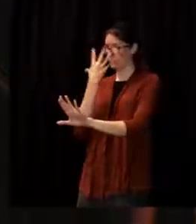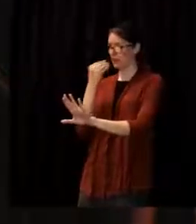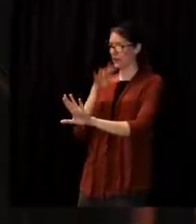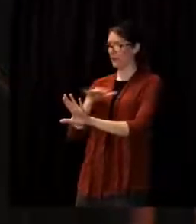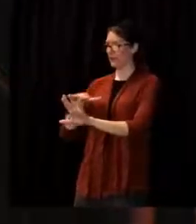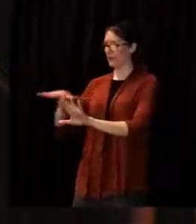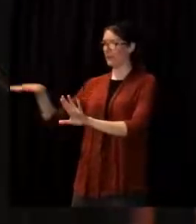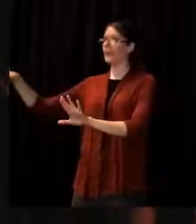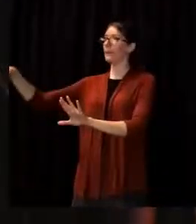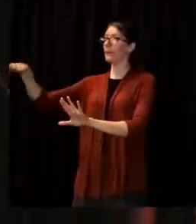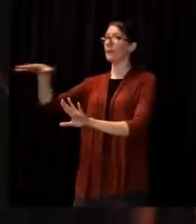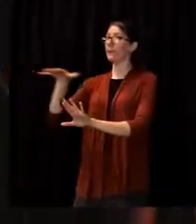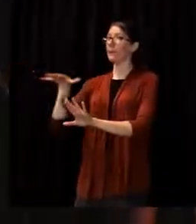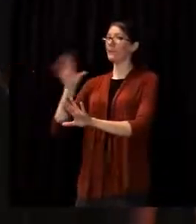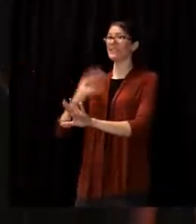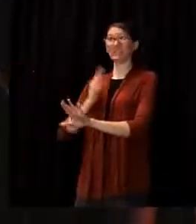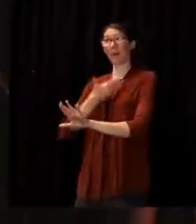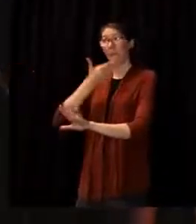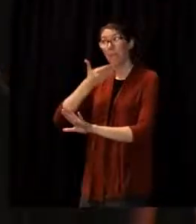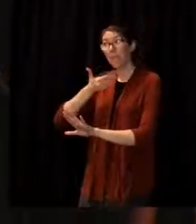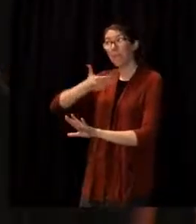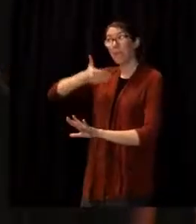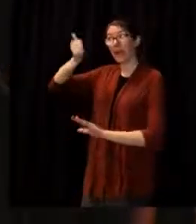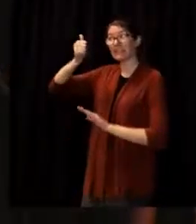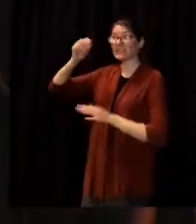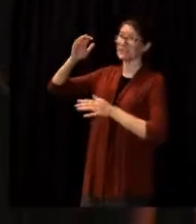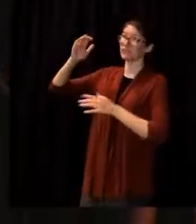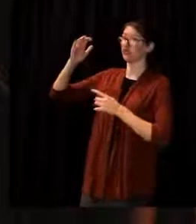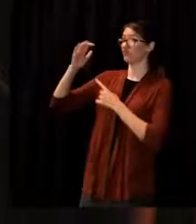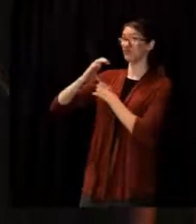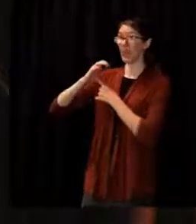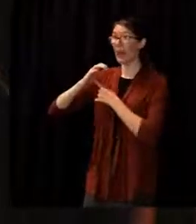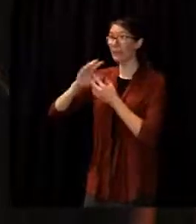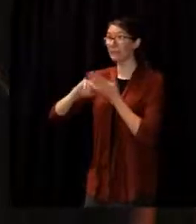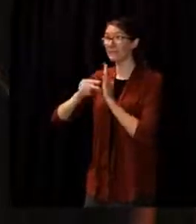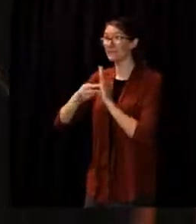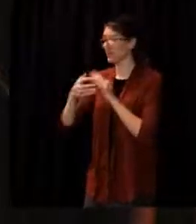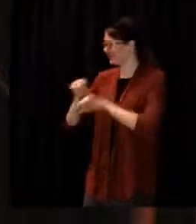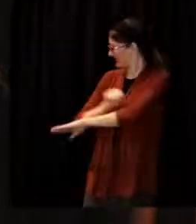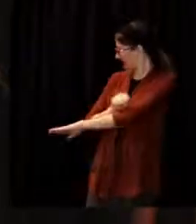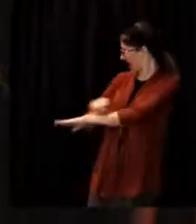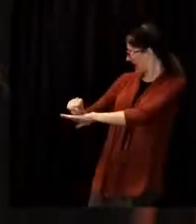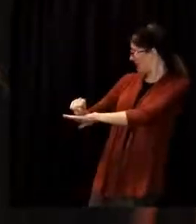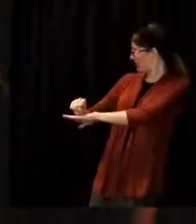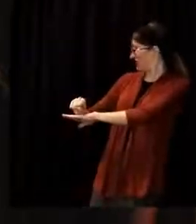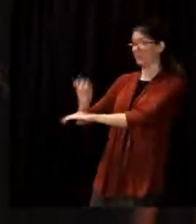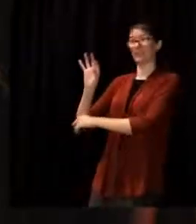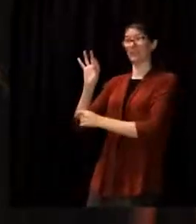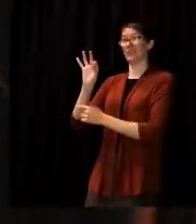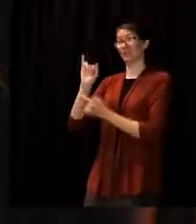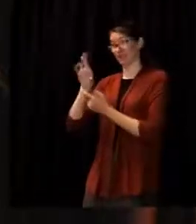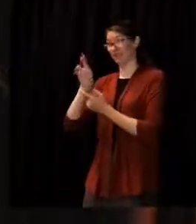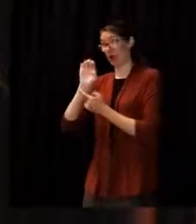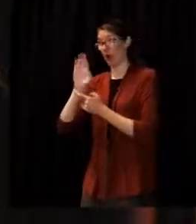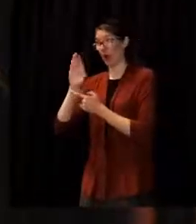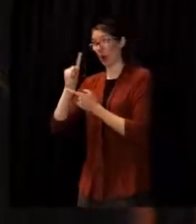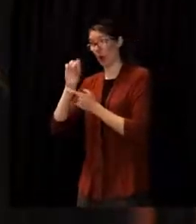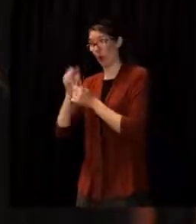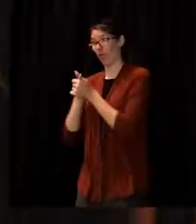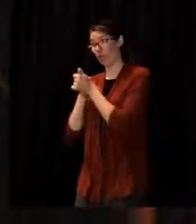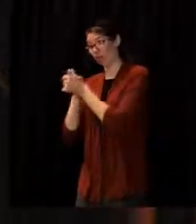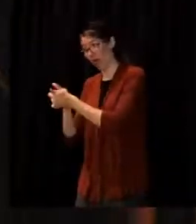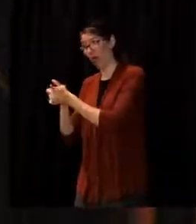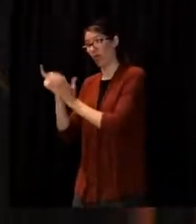aesthetics. And so our best means we want to get a stage that actually meets fire code too and comply with the